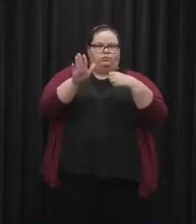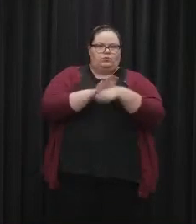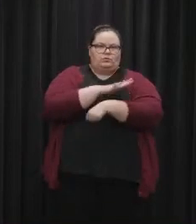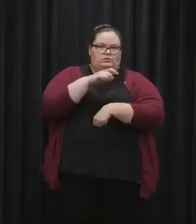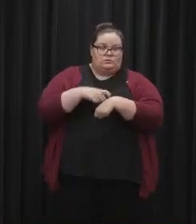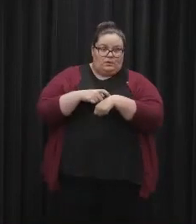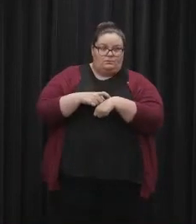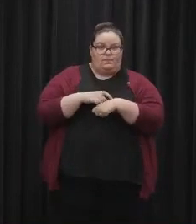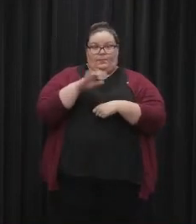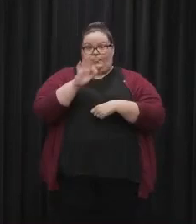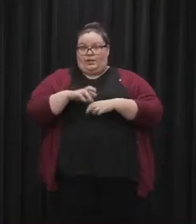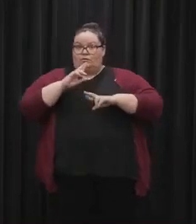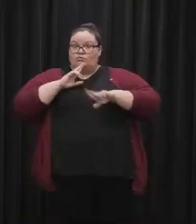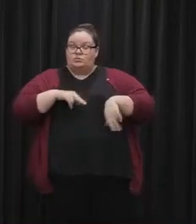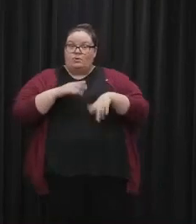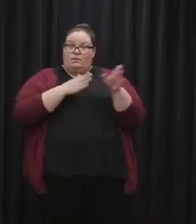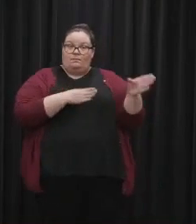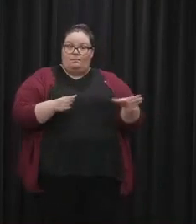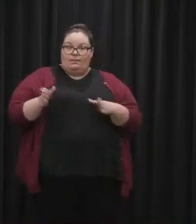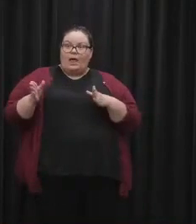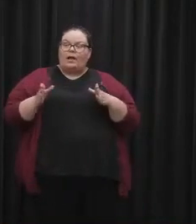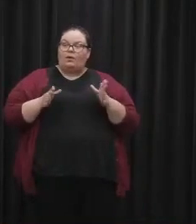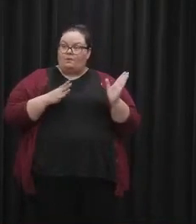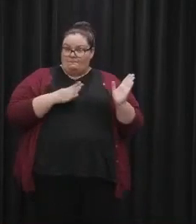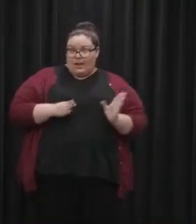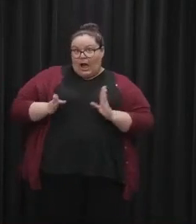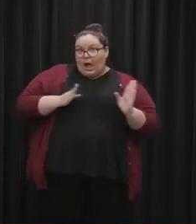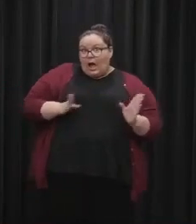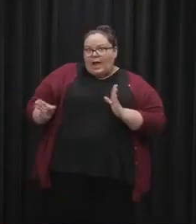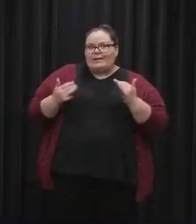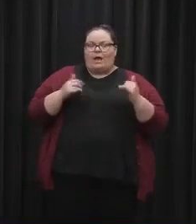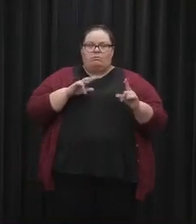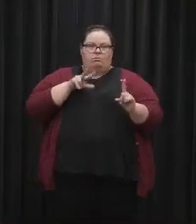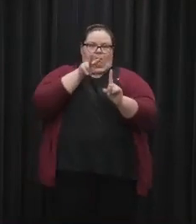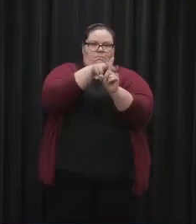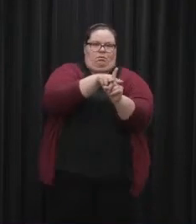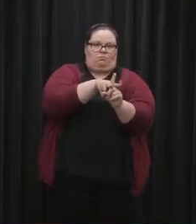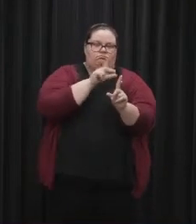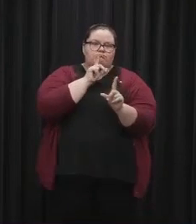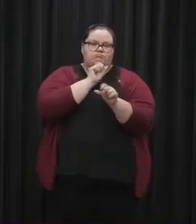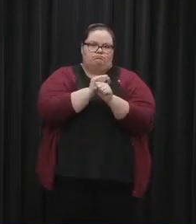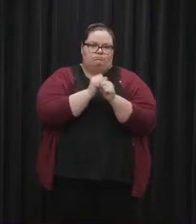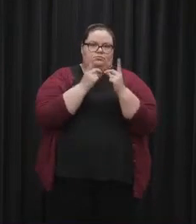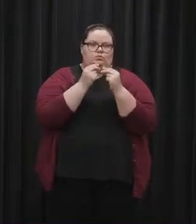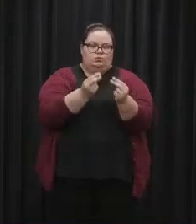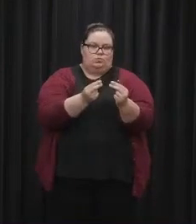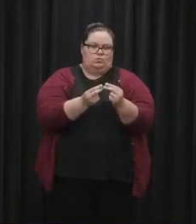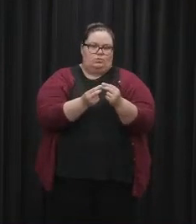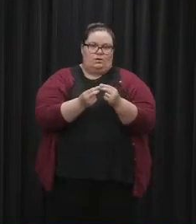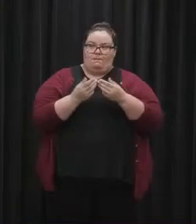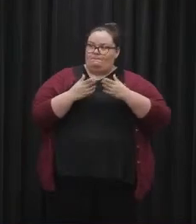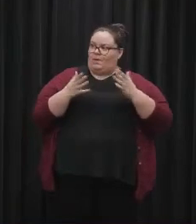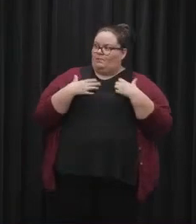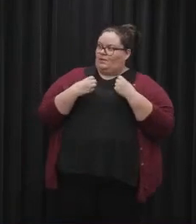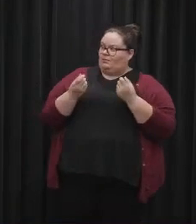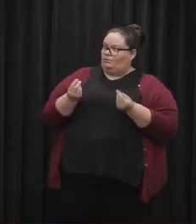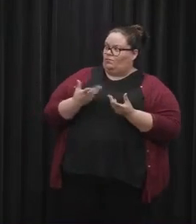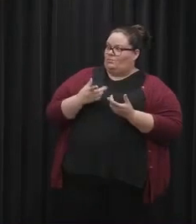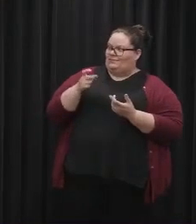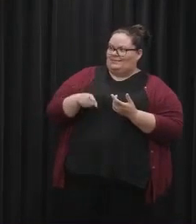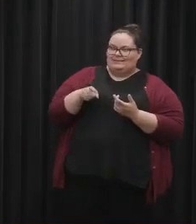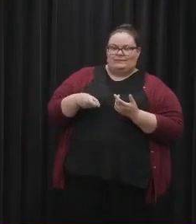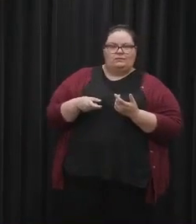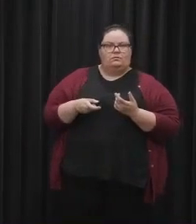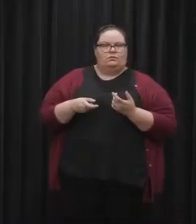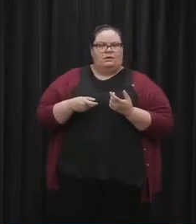is when that response planning moves out from the behind the scenes work done by civil servants, people in public health, and it